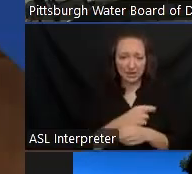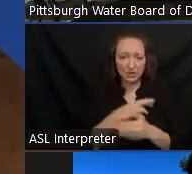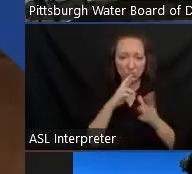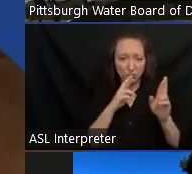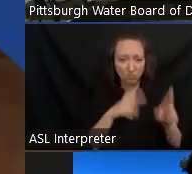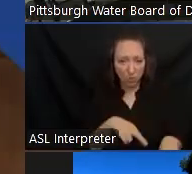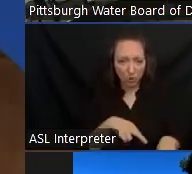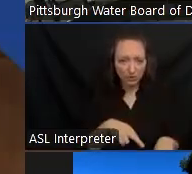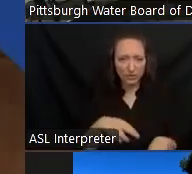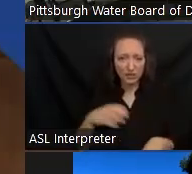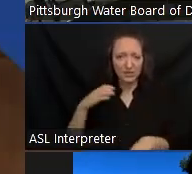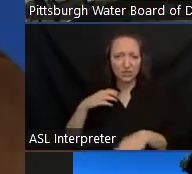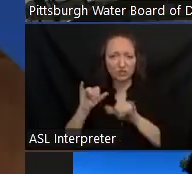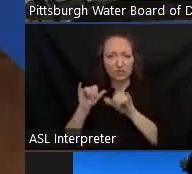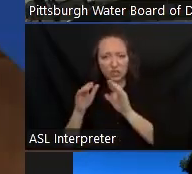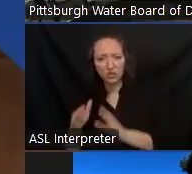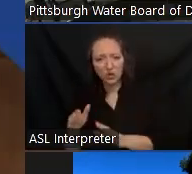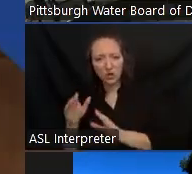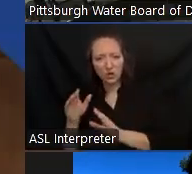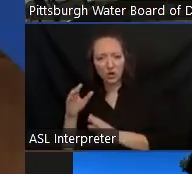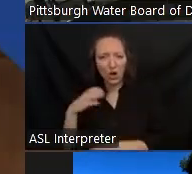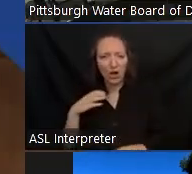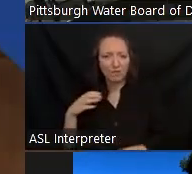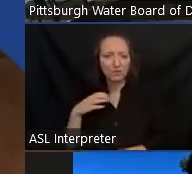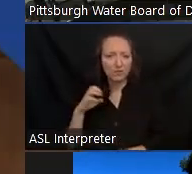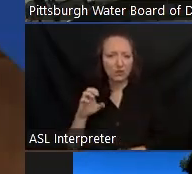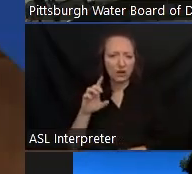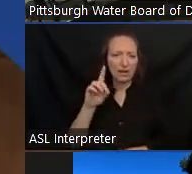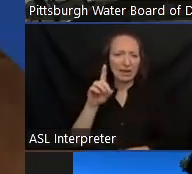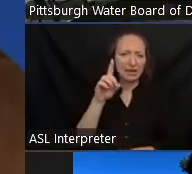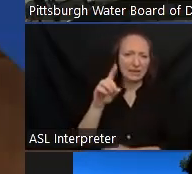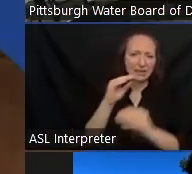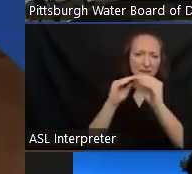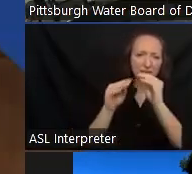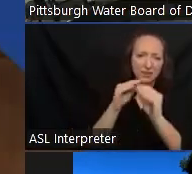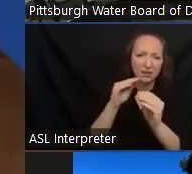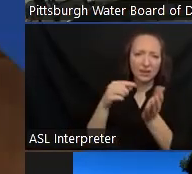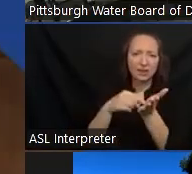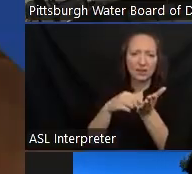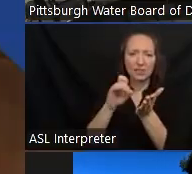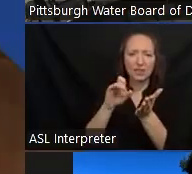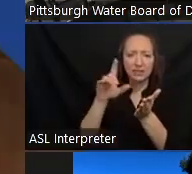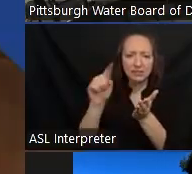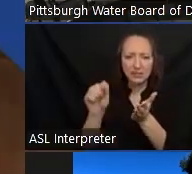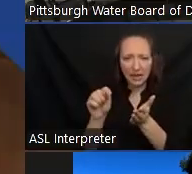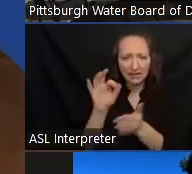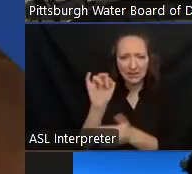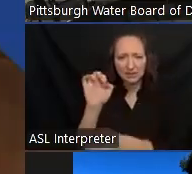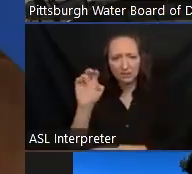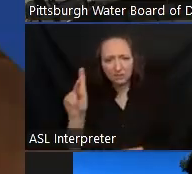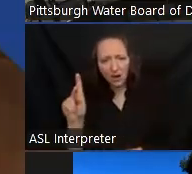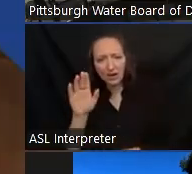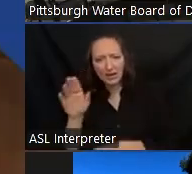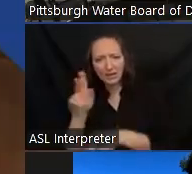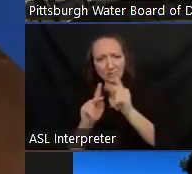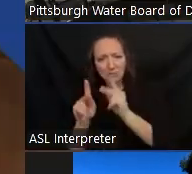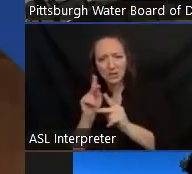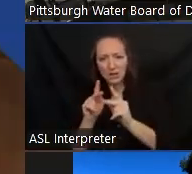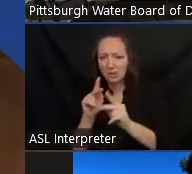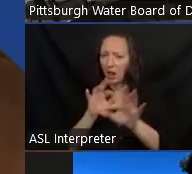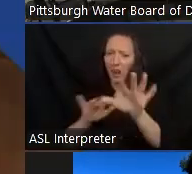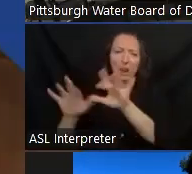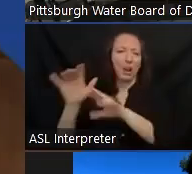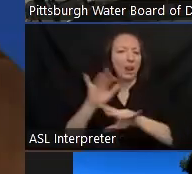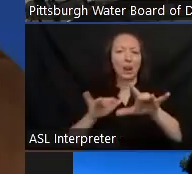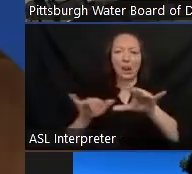restructured the debt here. Frank and his people are scrambling all over the city to keep an eye on the chlorine numbers. It's really